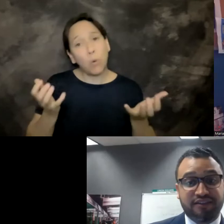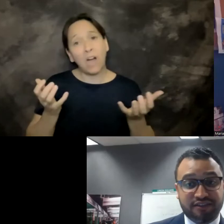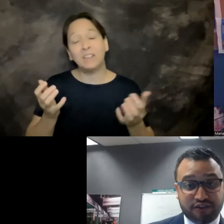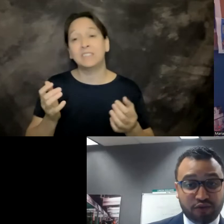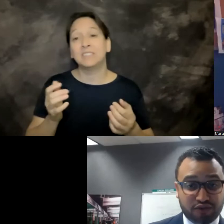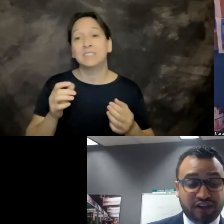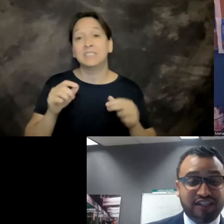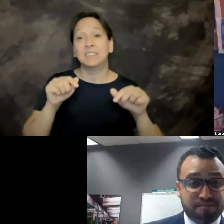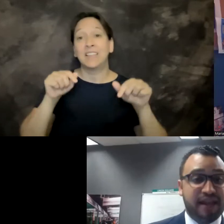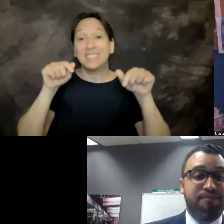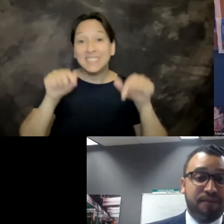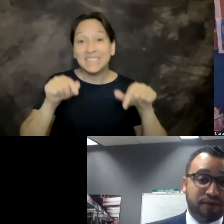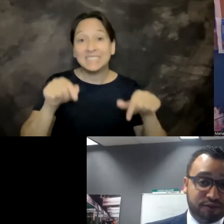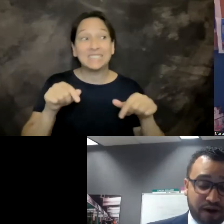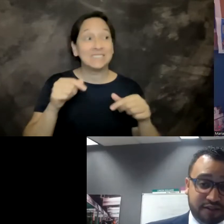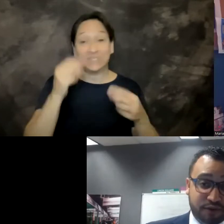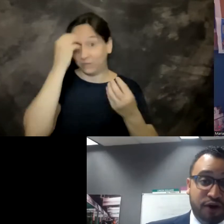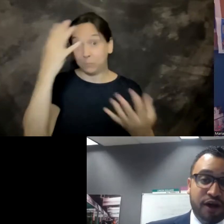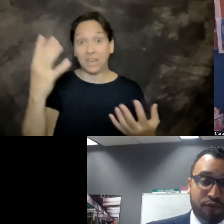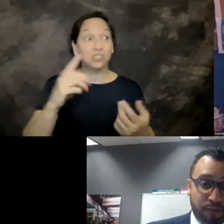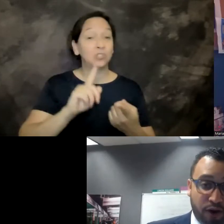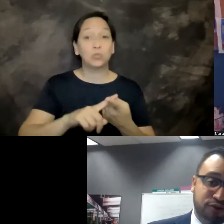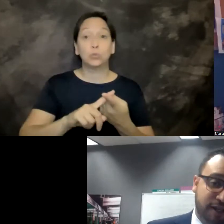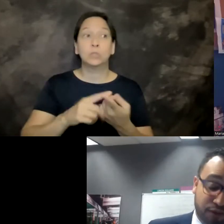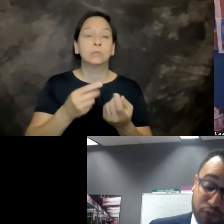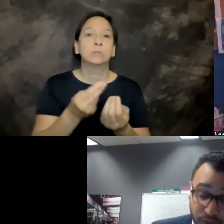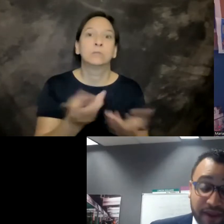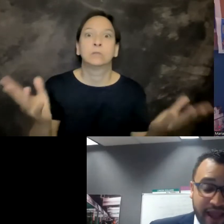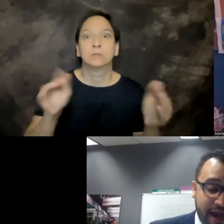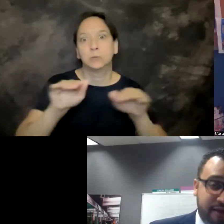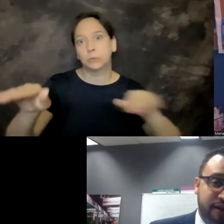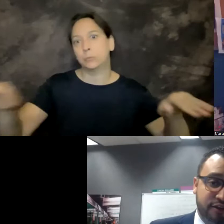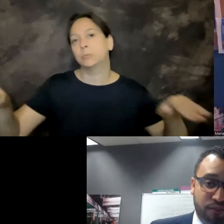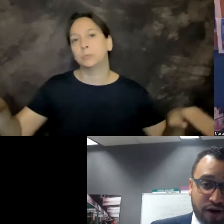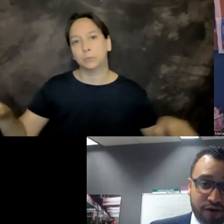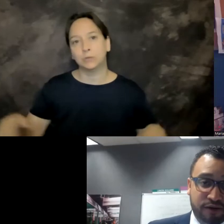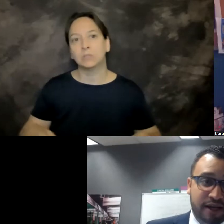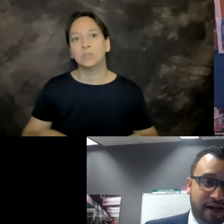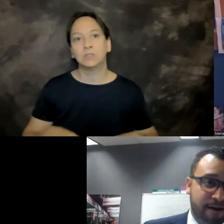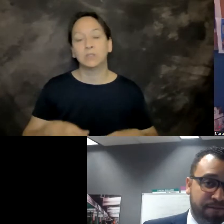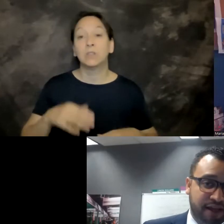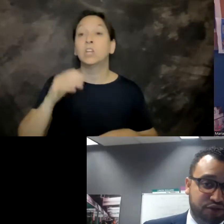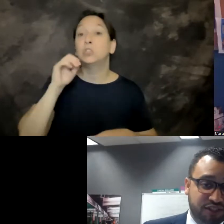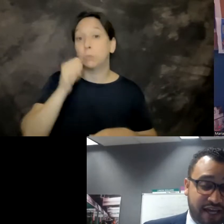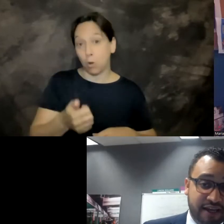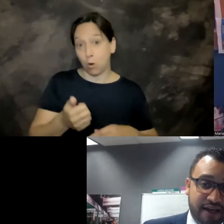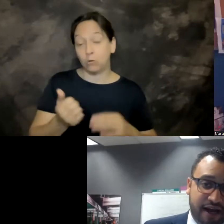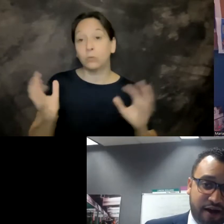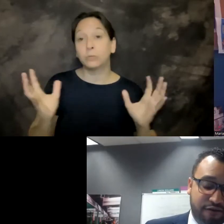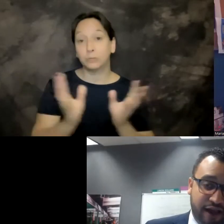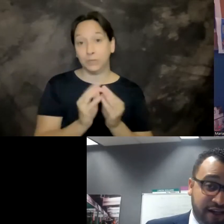this message to reach as many people as possible. We will be at a meeting tomorrow, as you